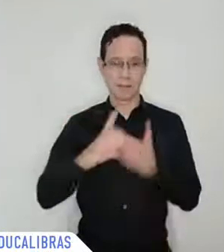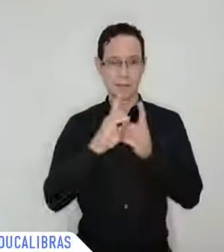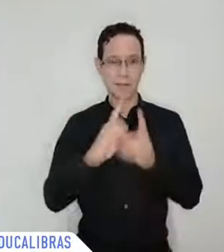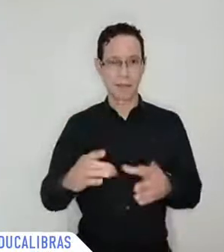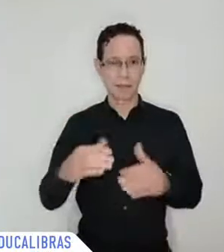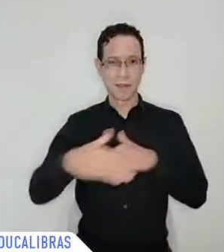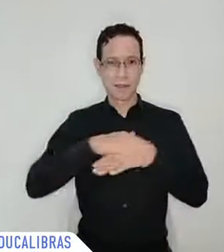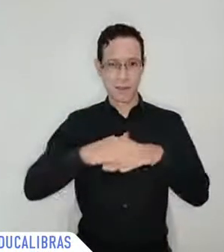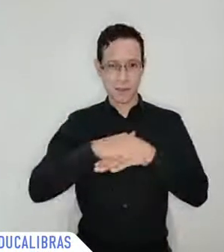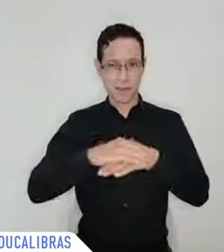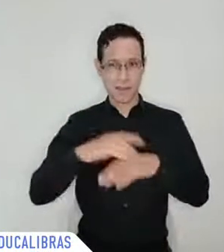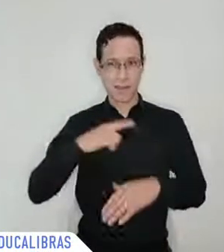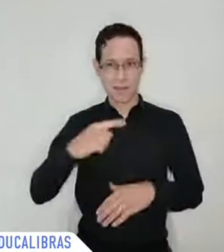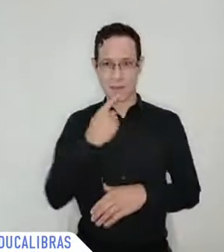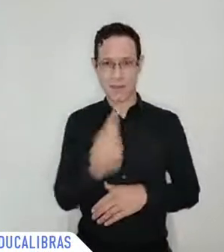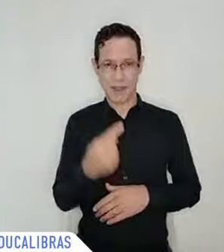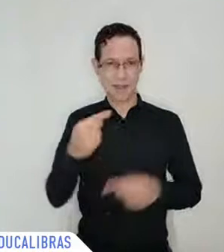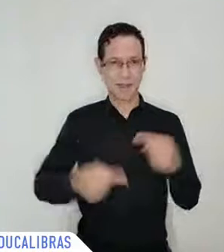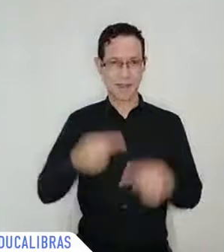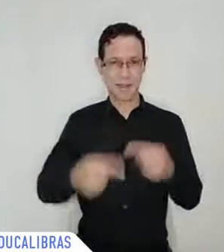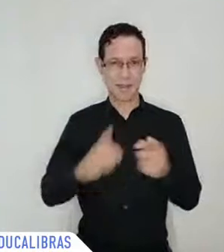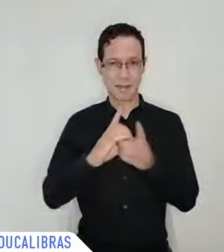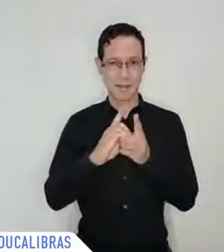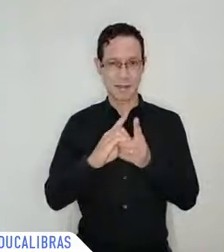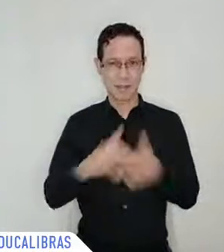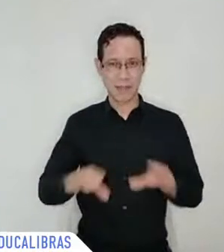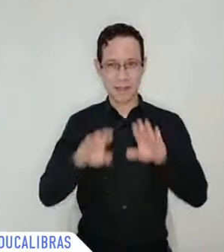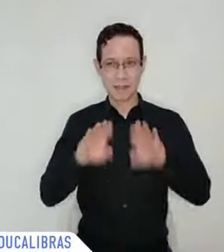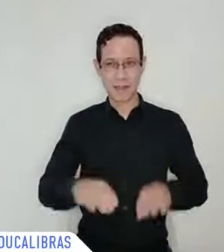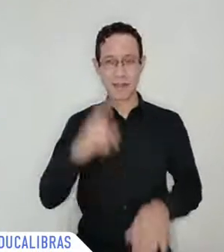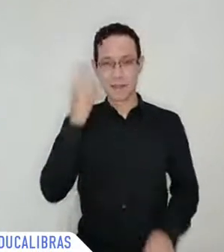something that shouldn't, but is becoming